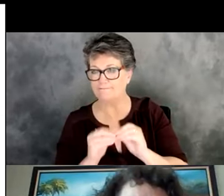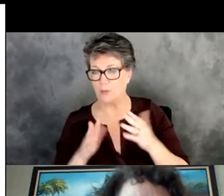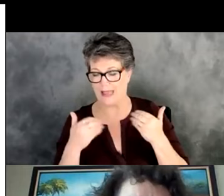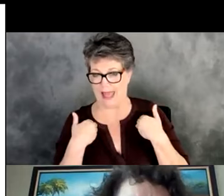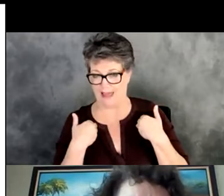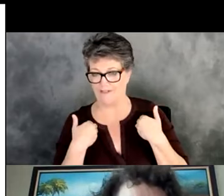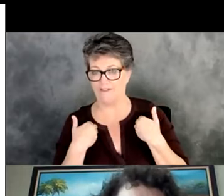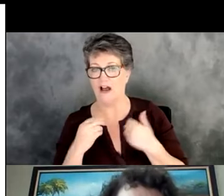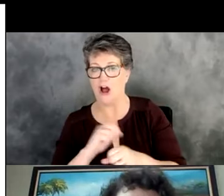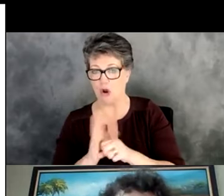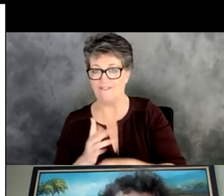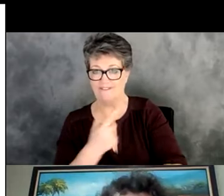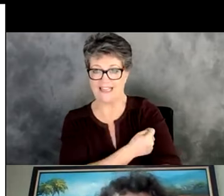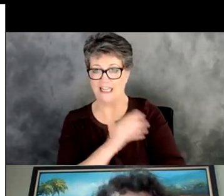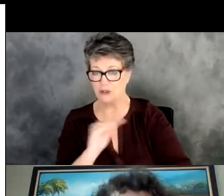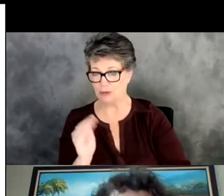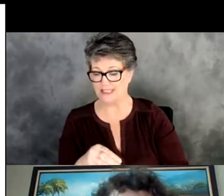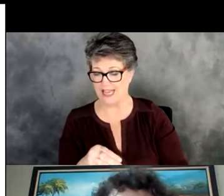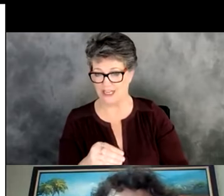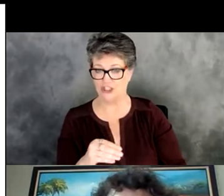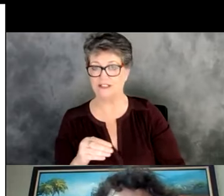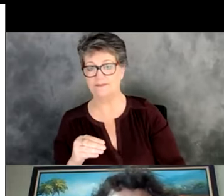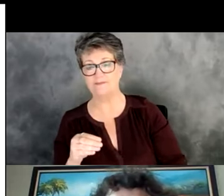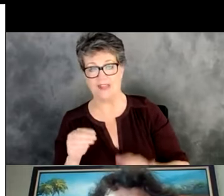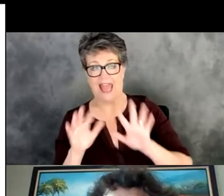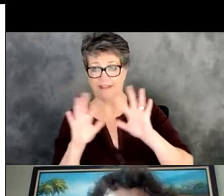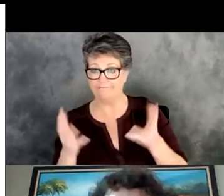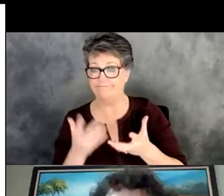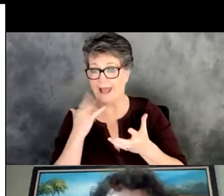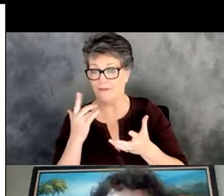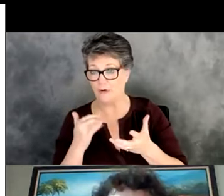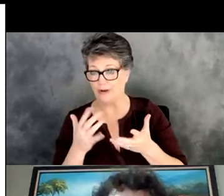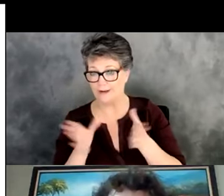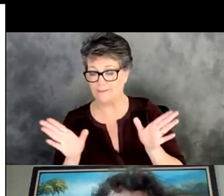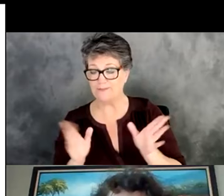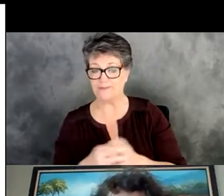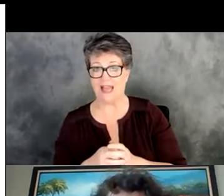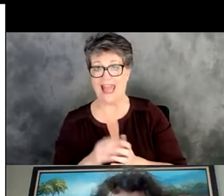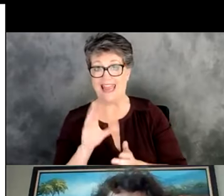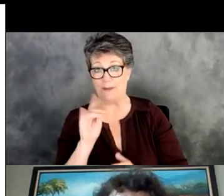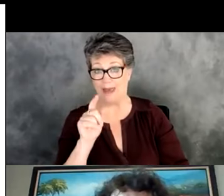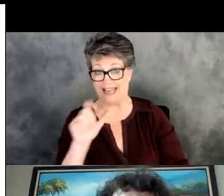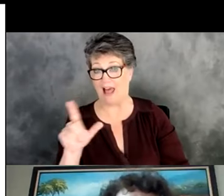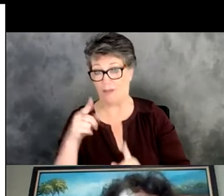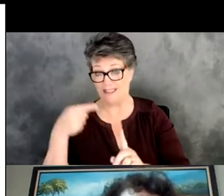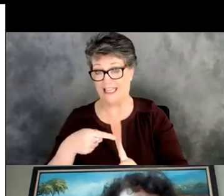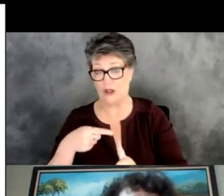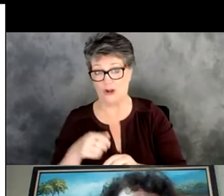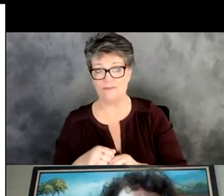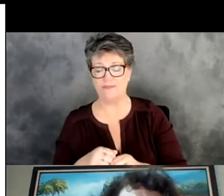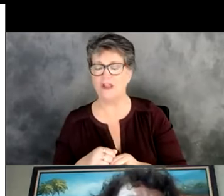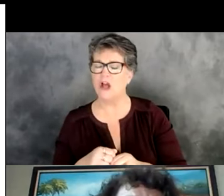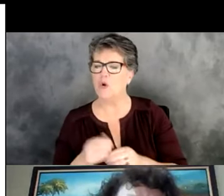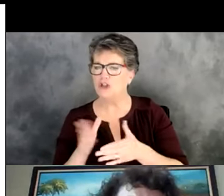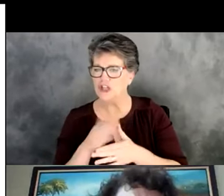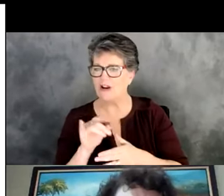COVID vaccination rates, both in the state as a whole and in Medi-Cal in particular. And really we're sharing these